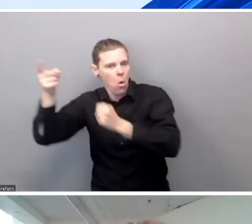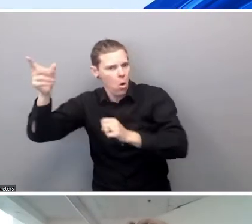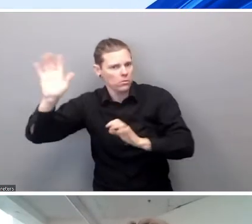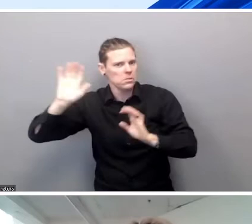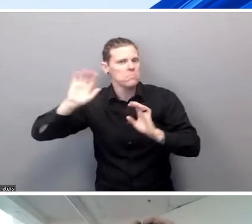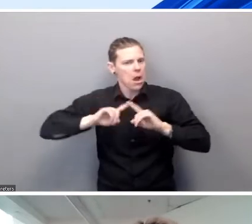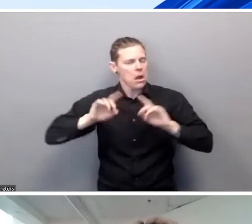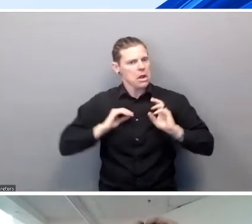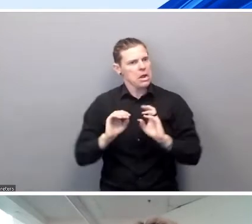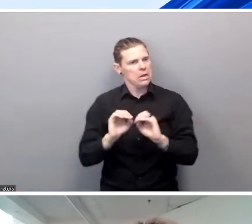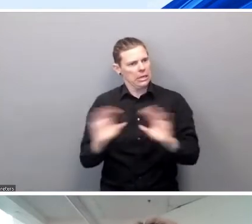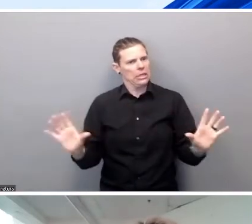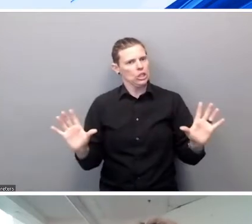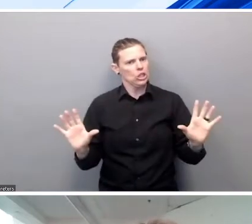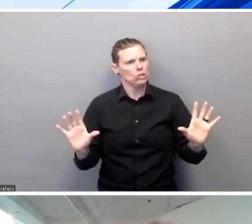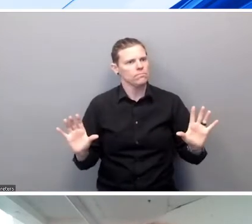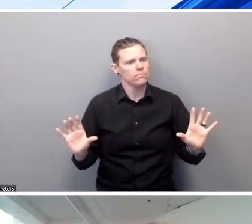if